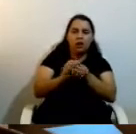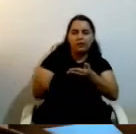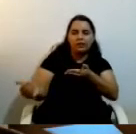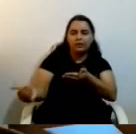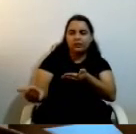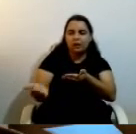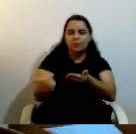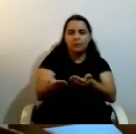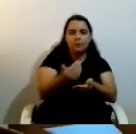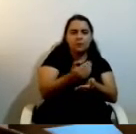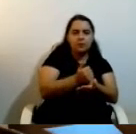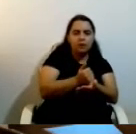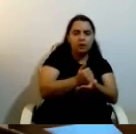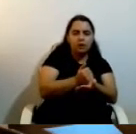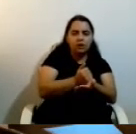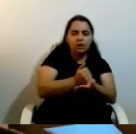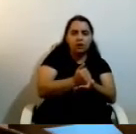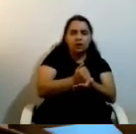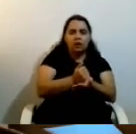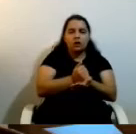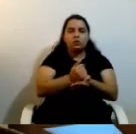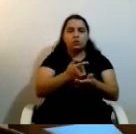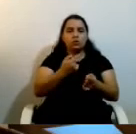CAVI pilot projects?